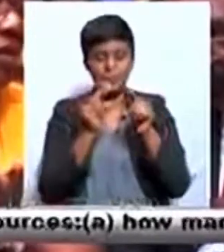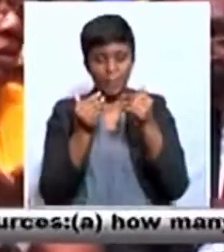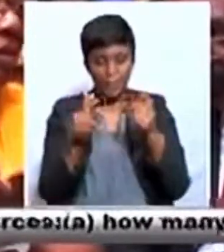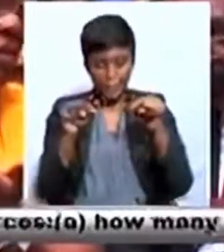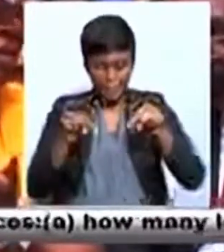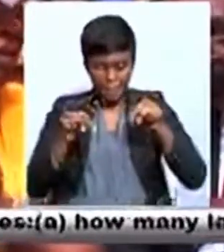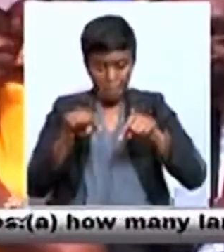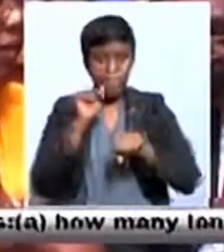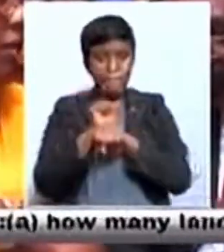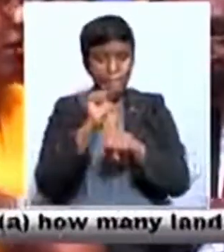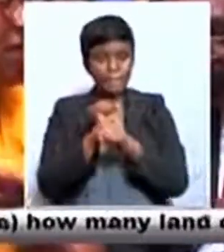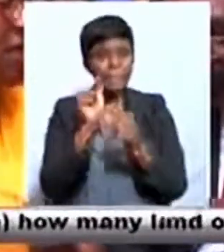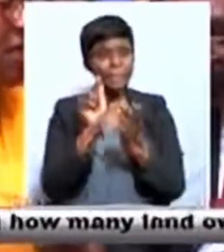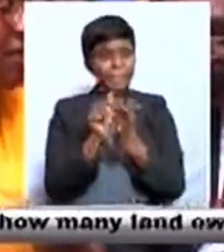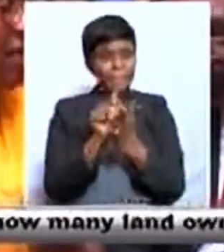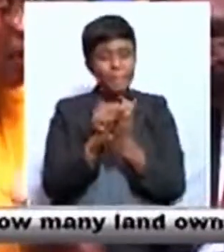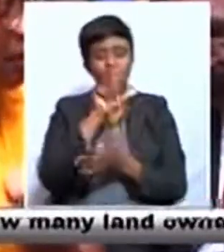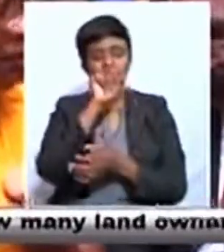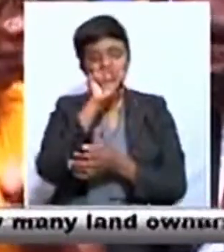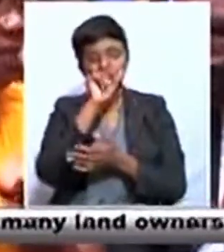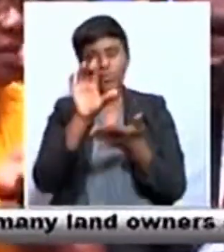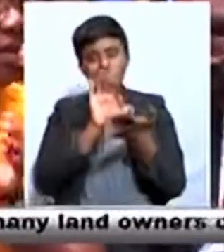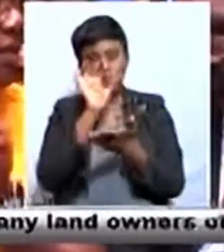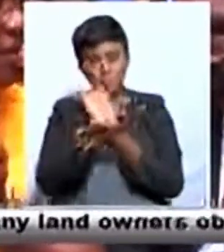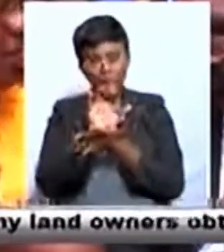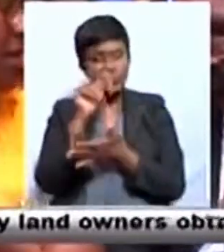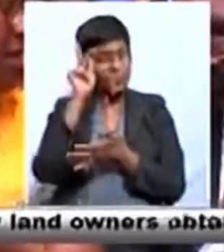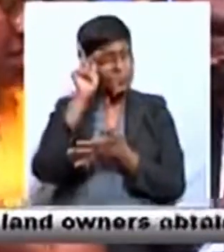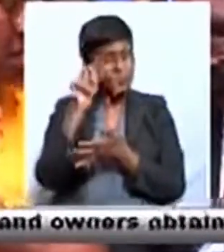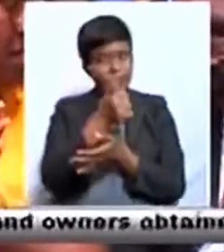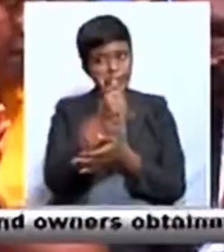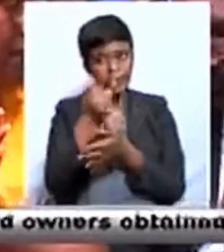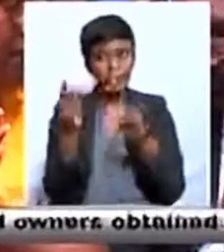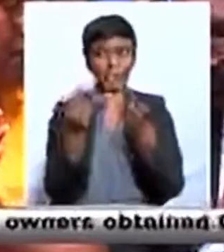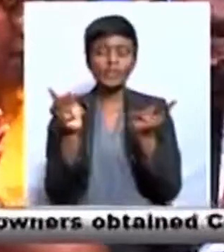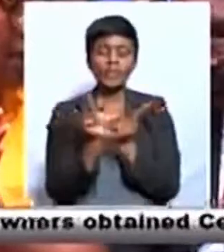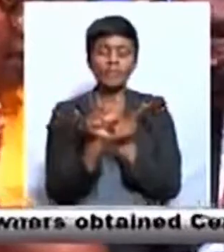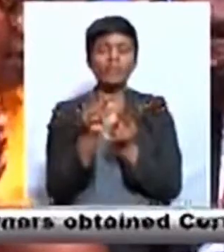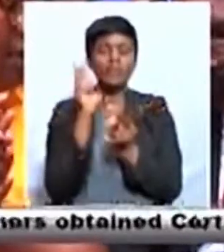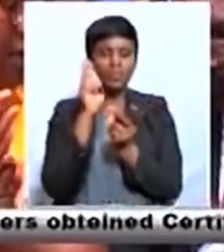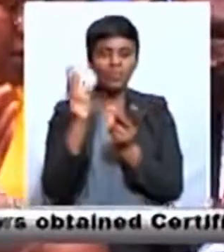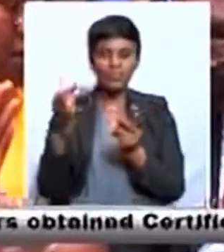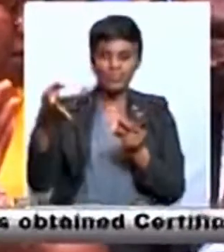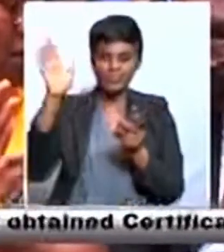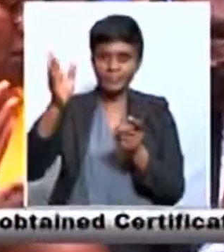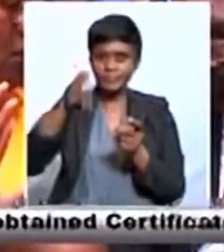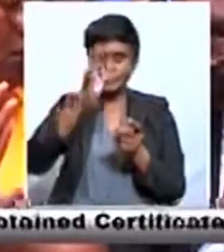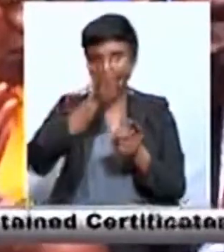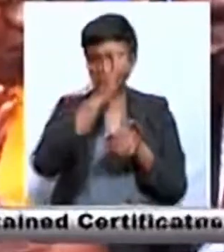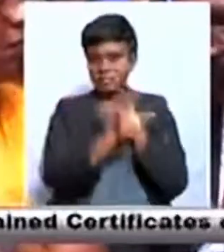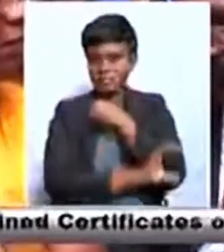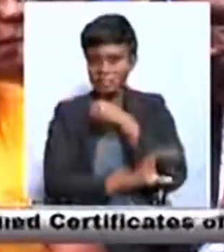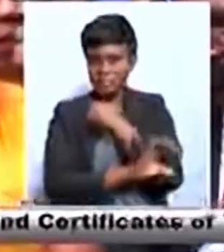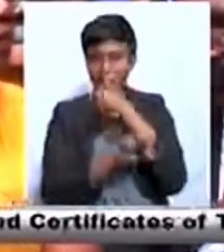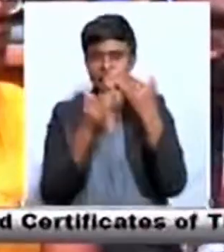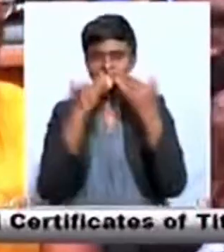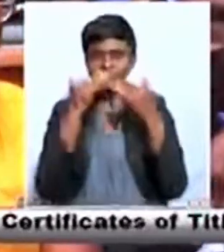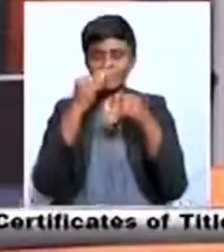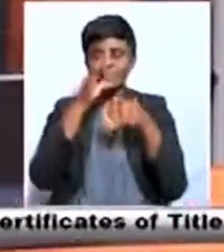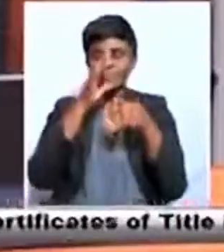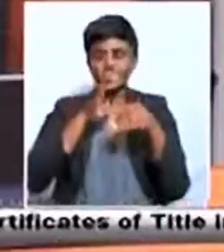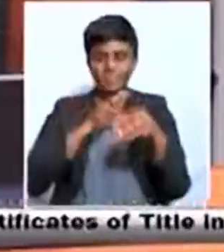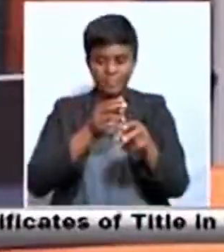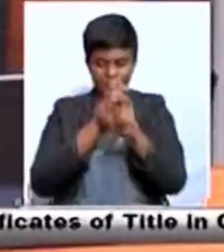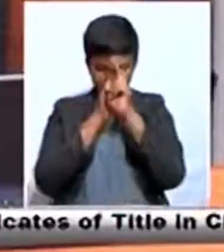Lusaka, Livingstone, Choma, Kitwe, and everywhere. We shall go throughout the whole country. Thank you, Madam. The